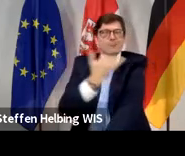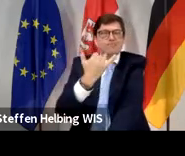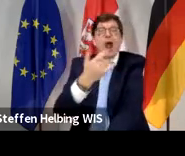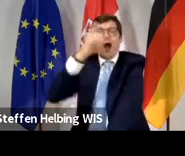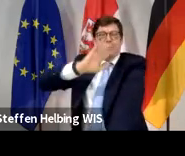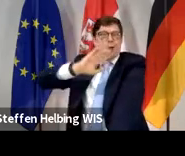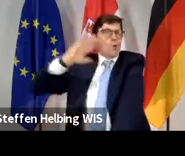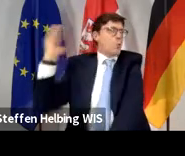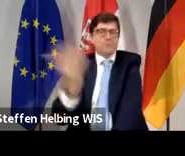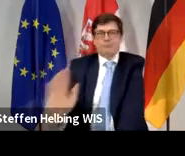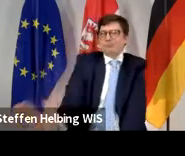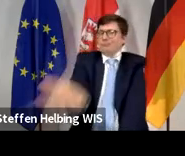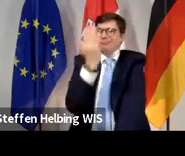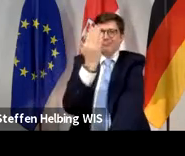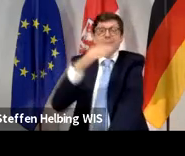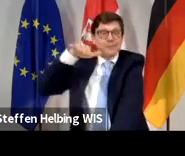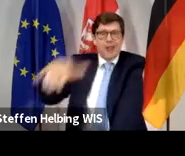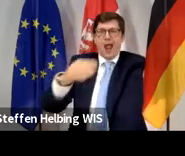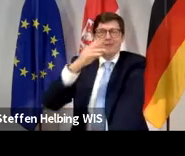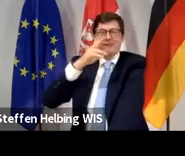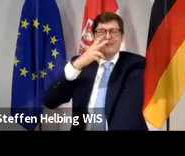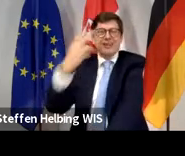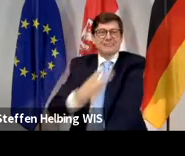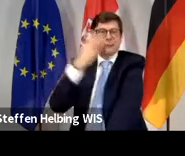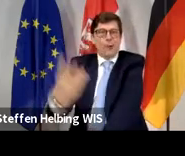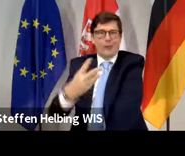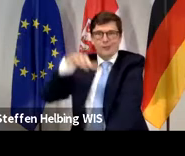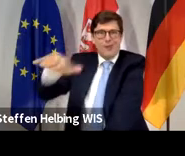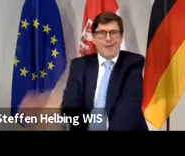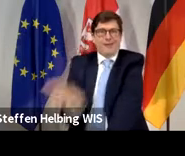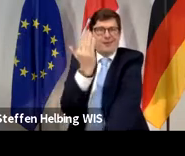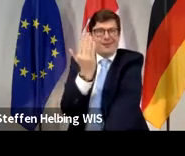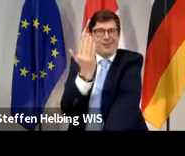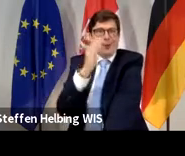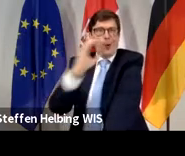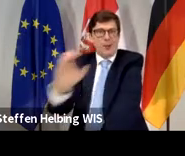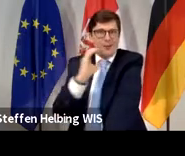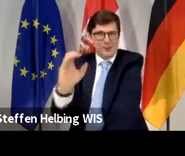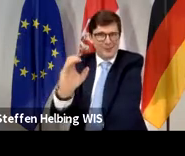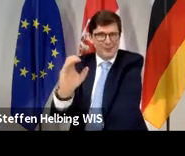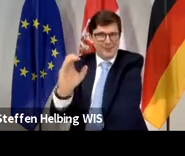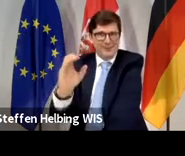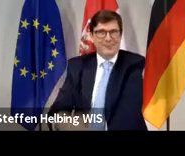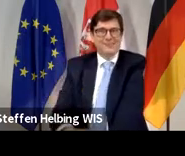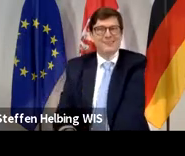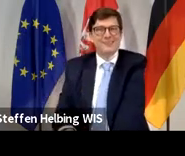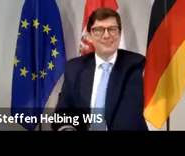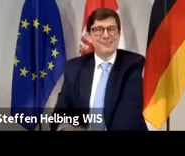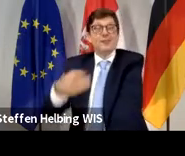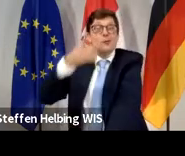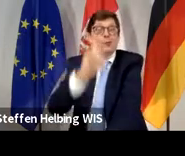do? And the interesting thing is that after 100 years, we have the possibility for video